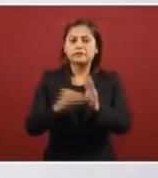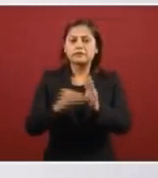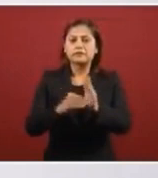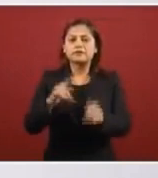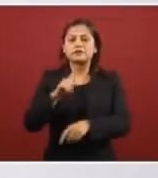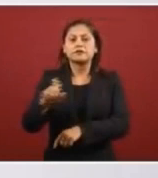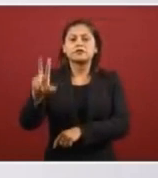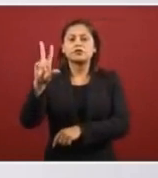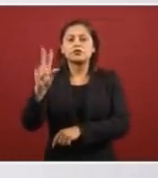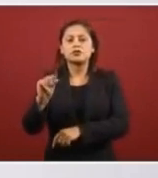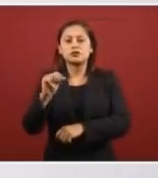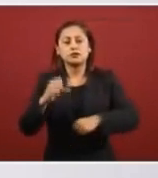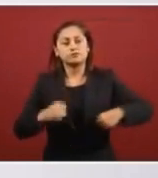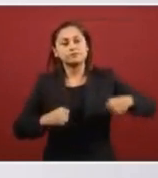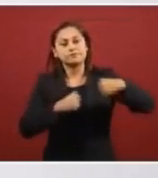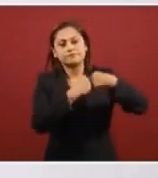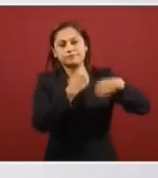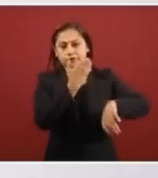kilometers